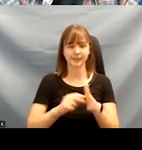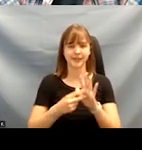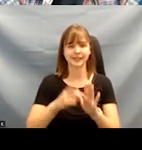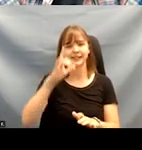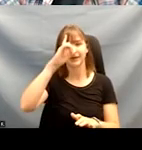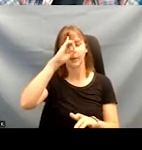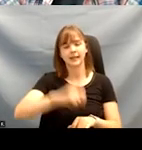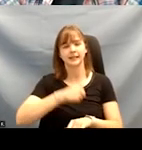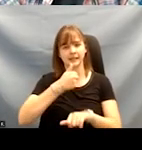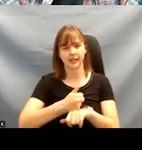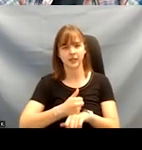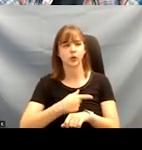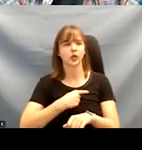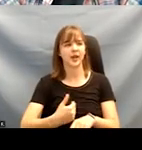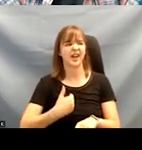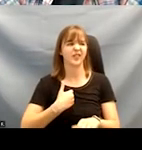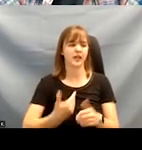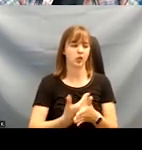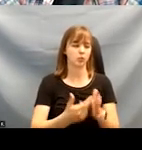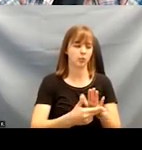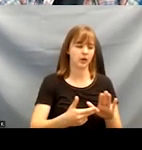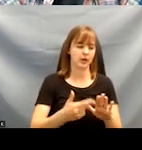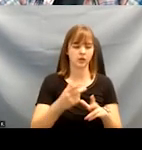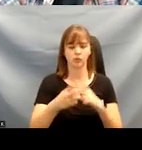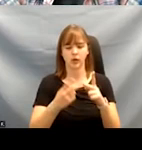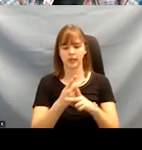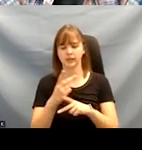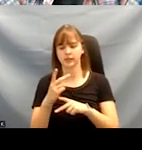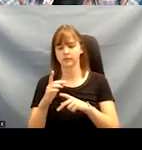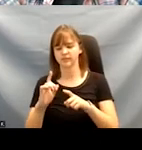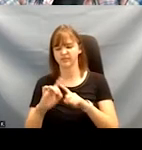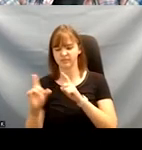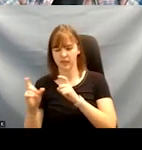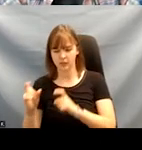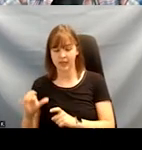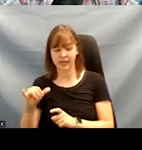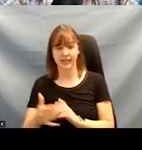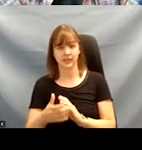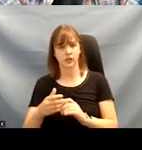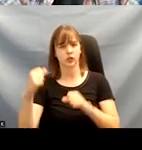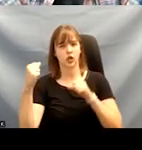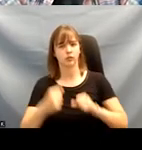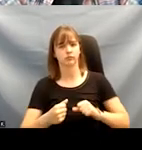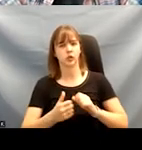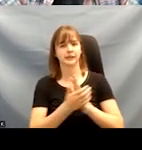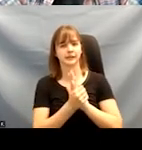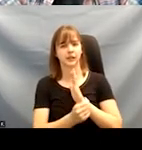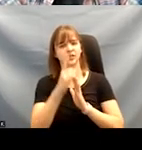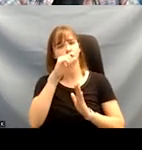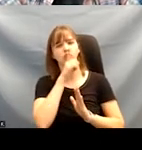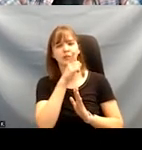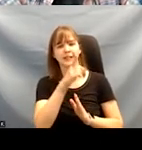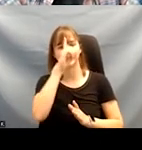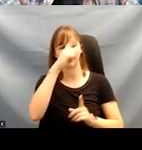areas of brand, product, category management, and it's an important skill and positive mindset to have.